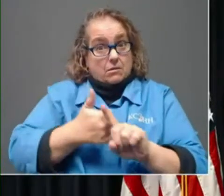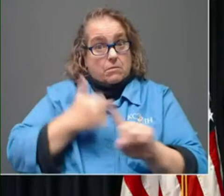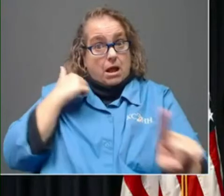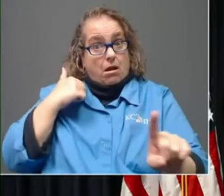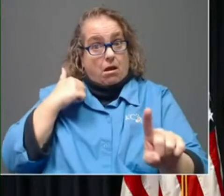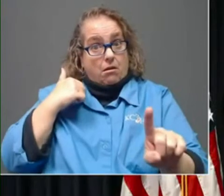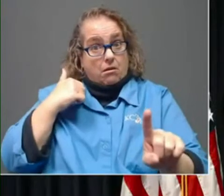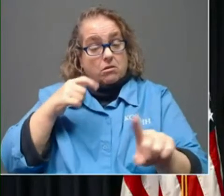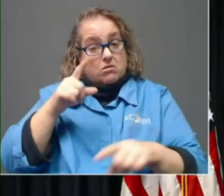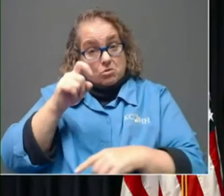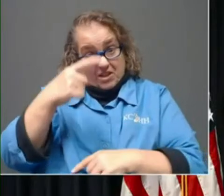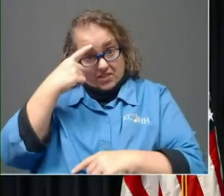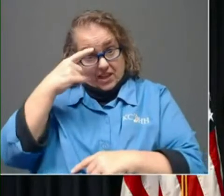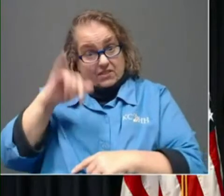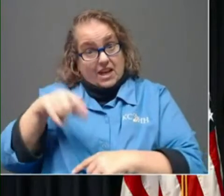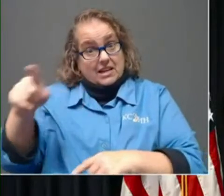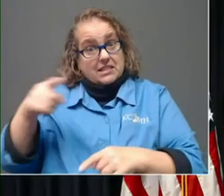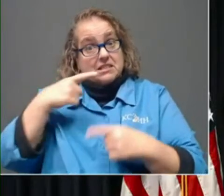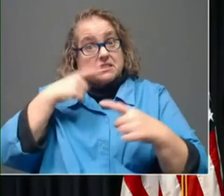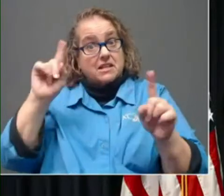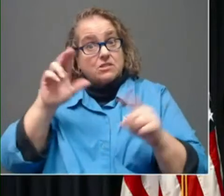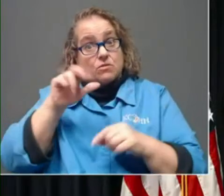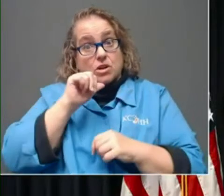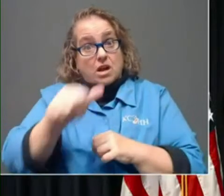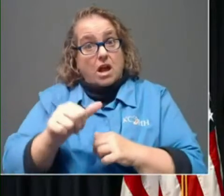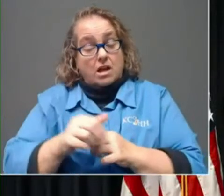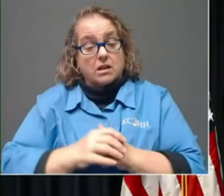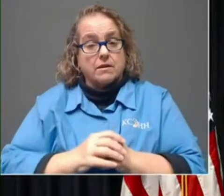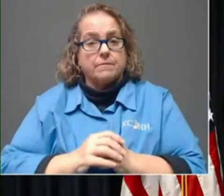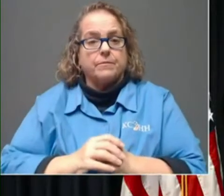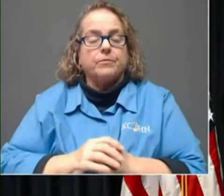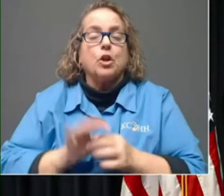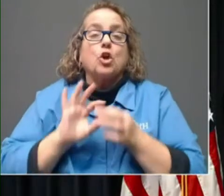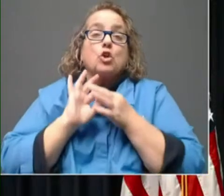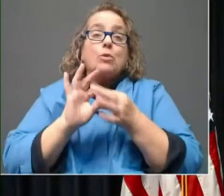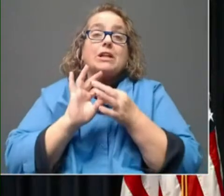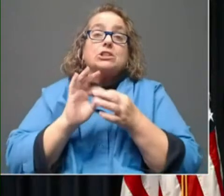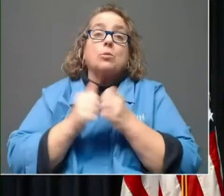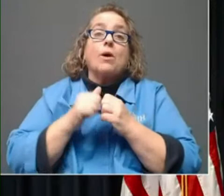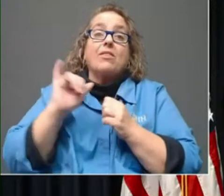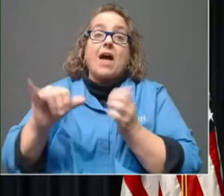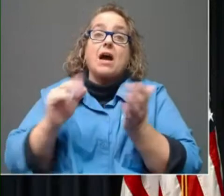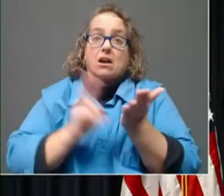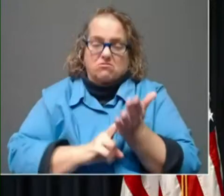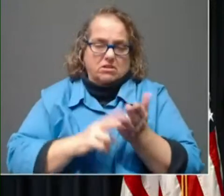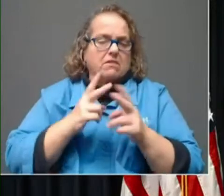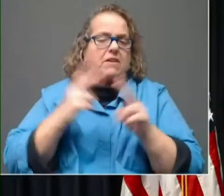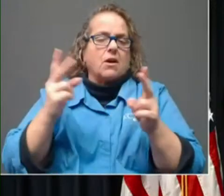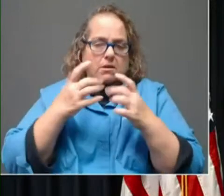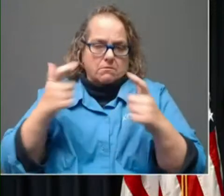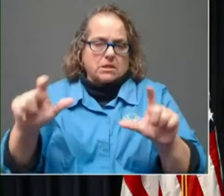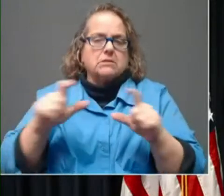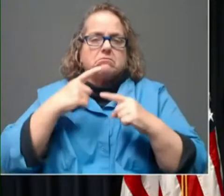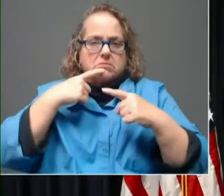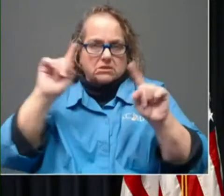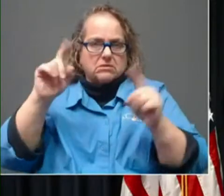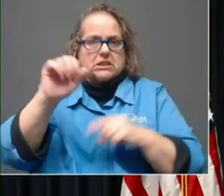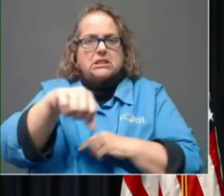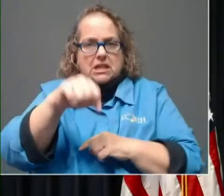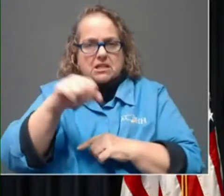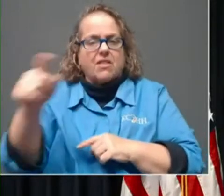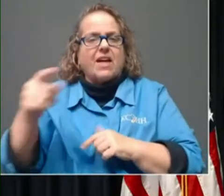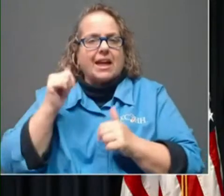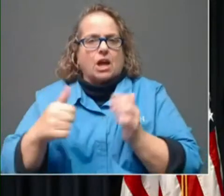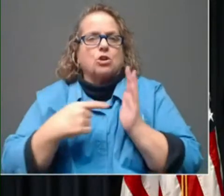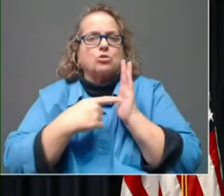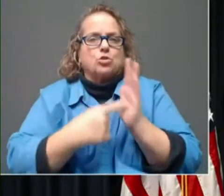success? Yes, the relationship has been a success. They can show it with numbers. I